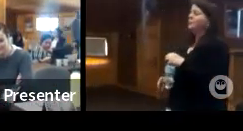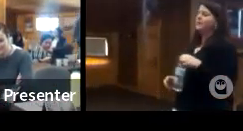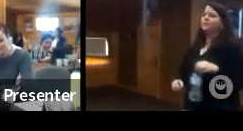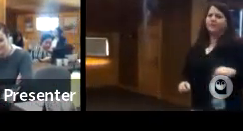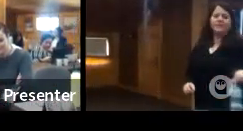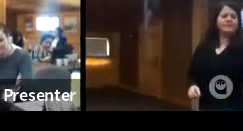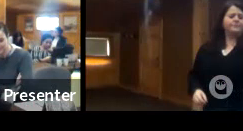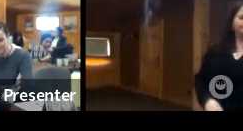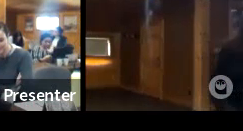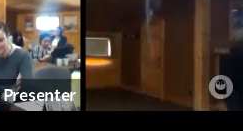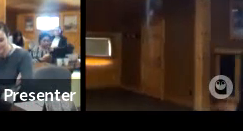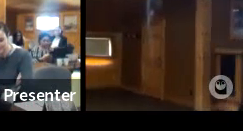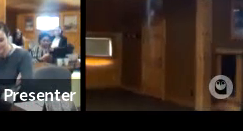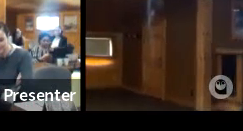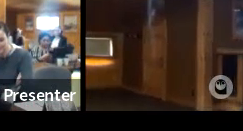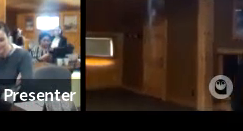So if you're really nervous,